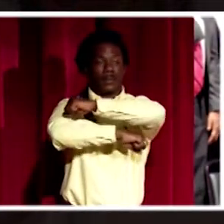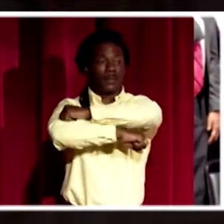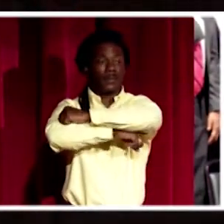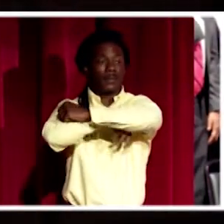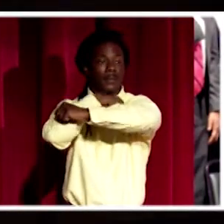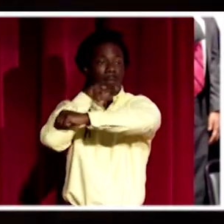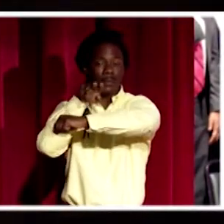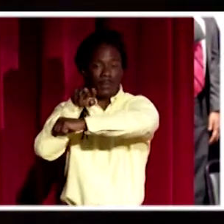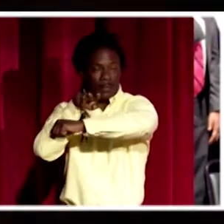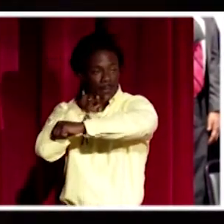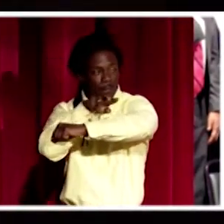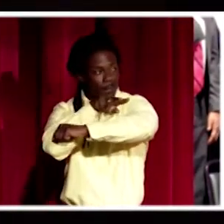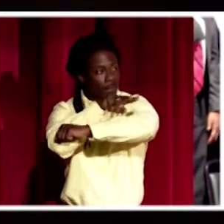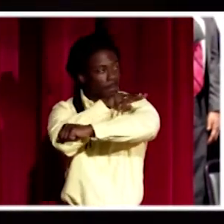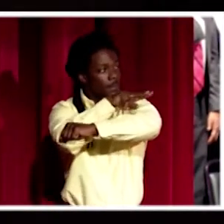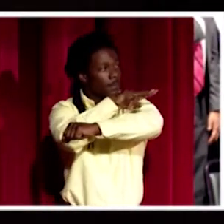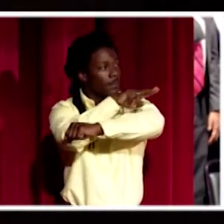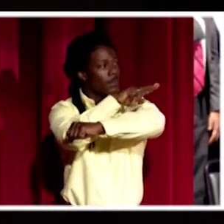ramparts we